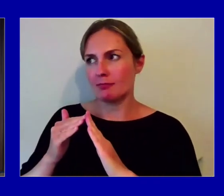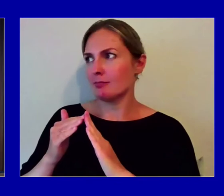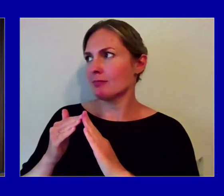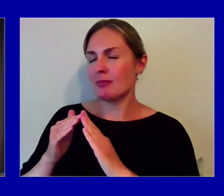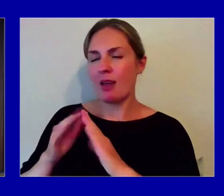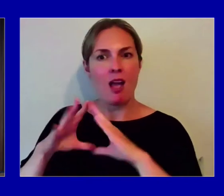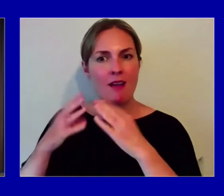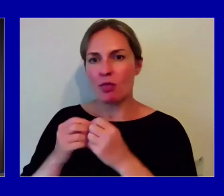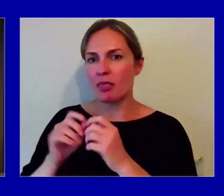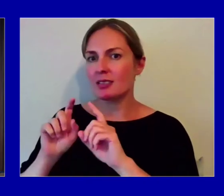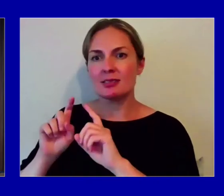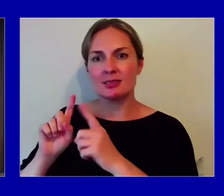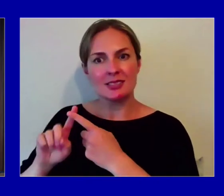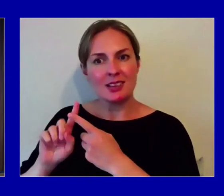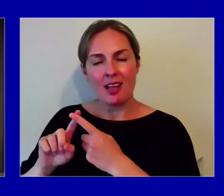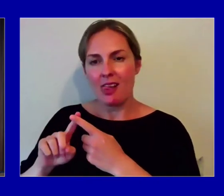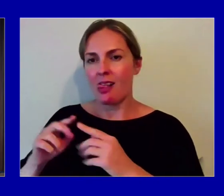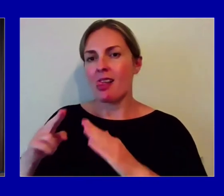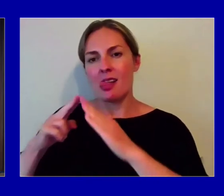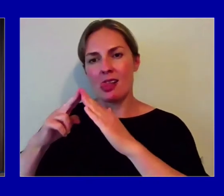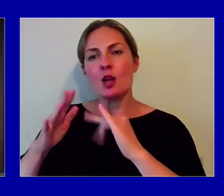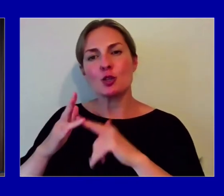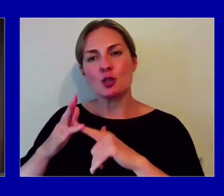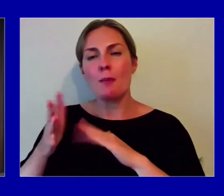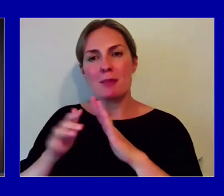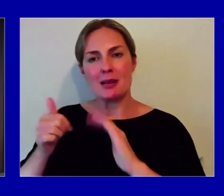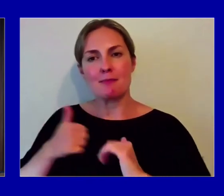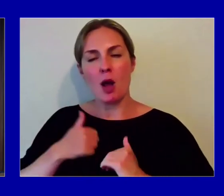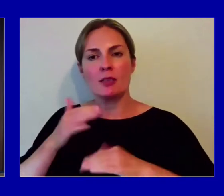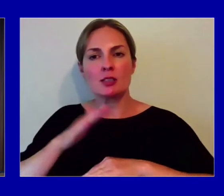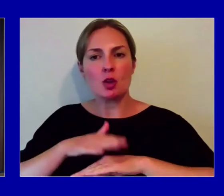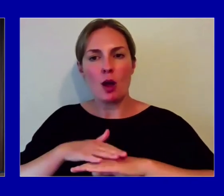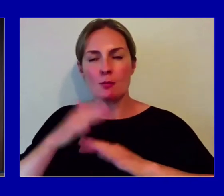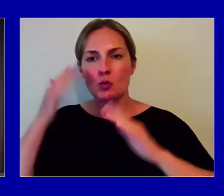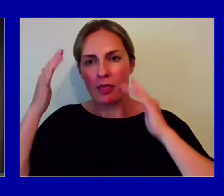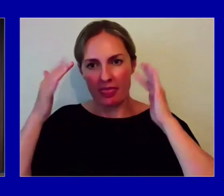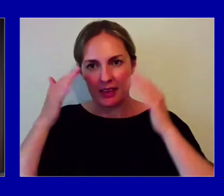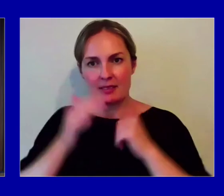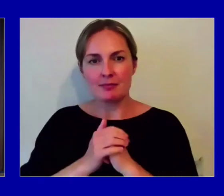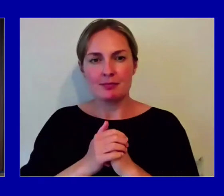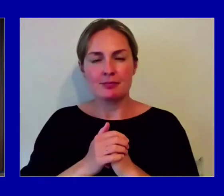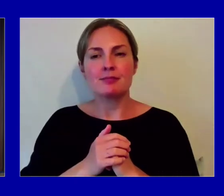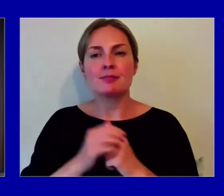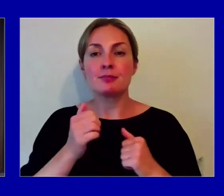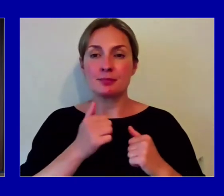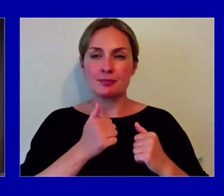time to think, um, we lost our crop of kangaroo grass and spear grass.